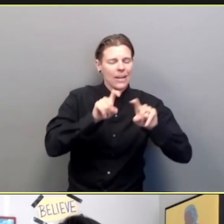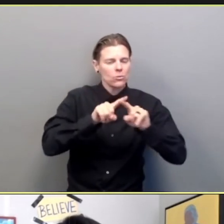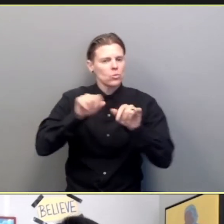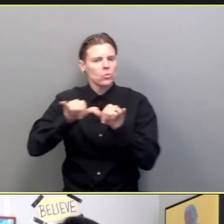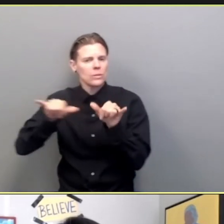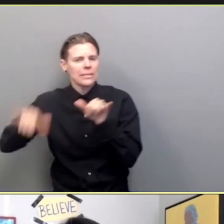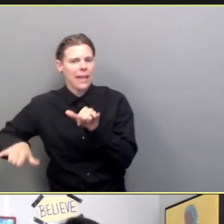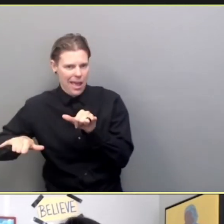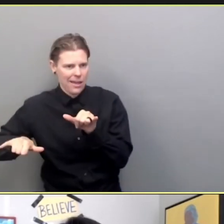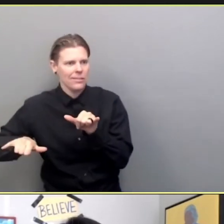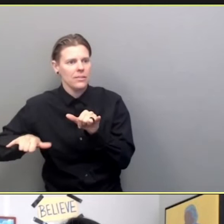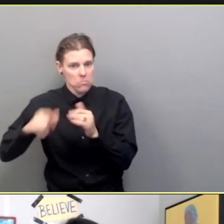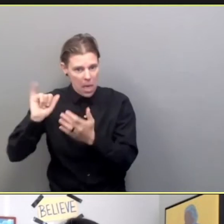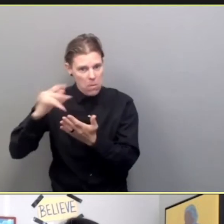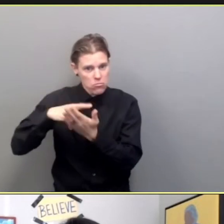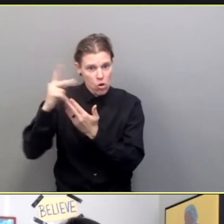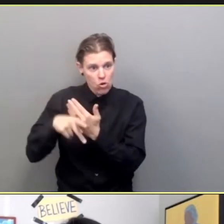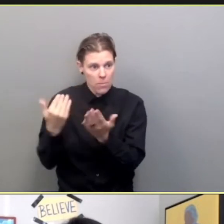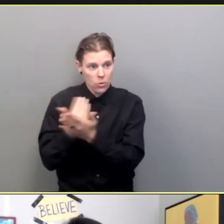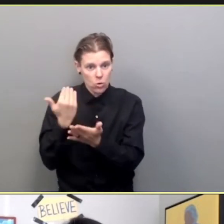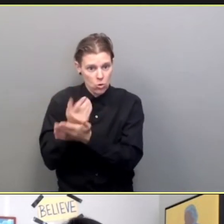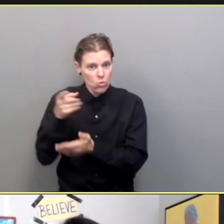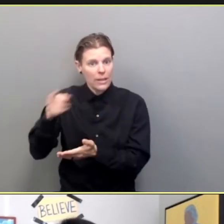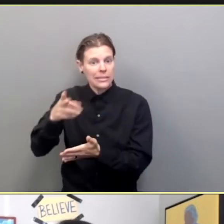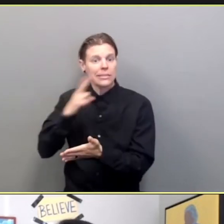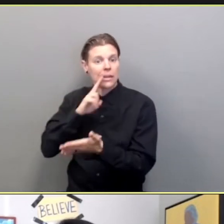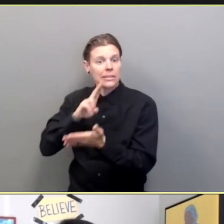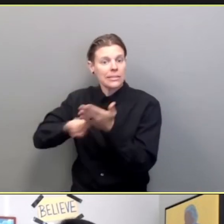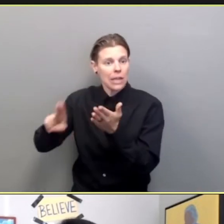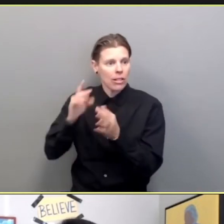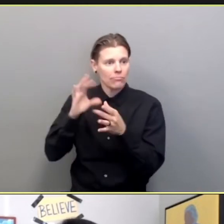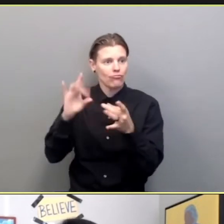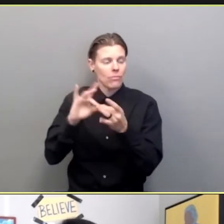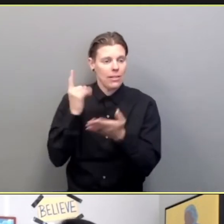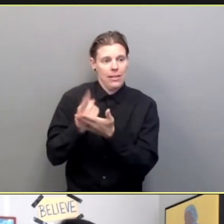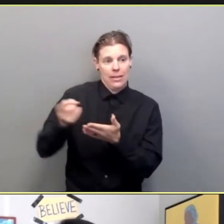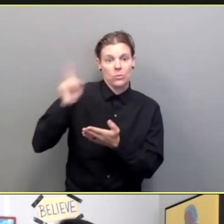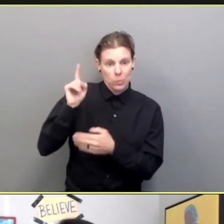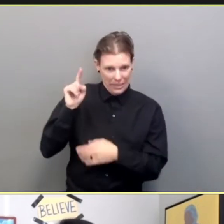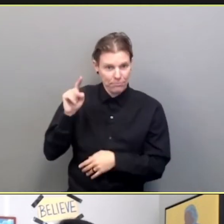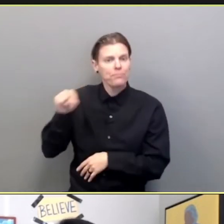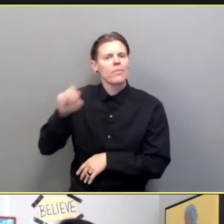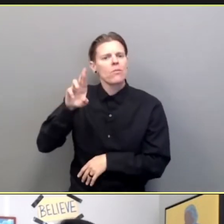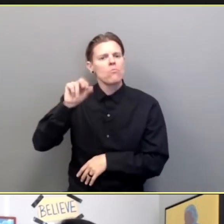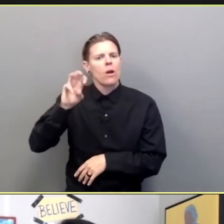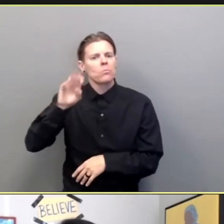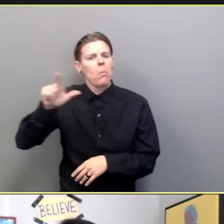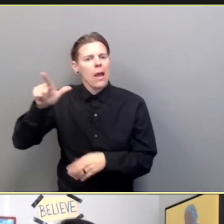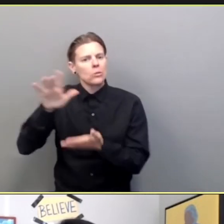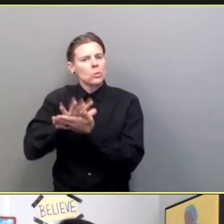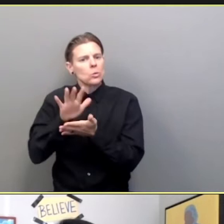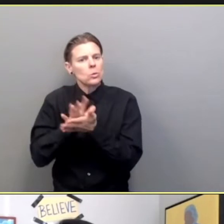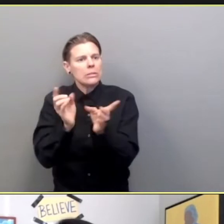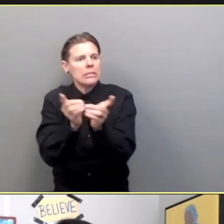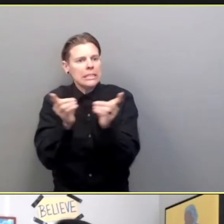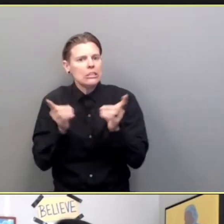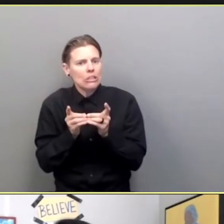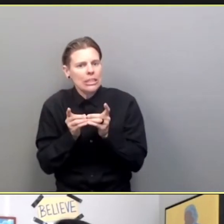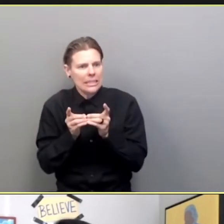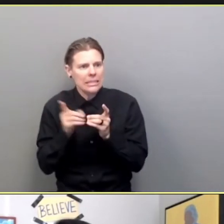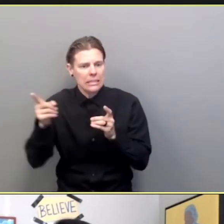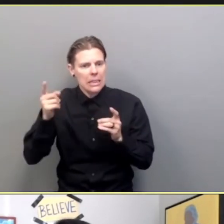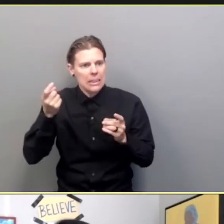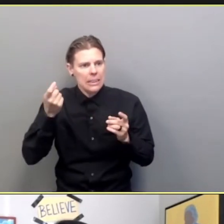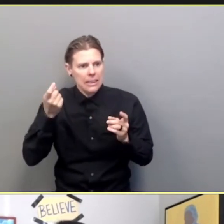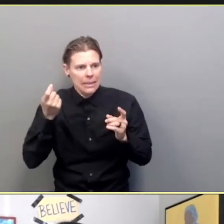address. The Roswell School District, one of their concerns with the program, they're very eager to do it, but one of their concerns